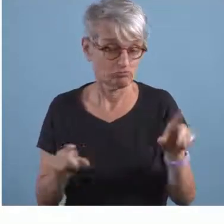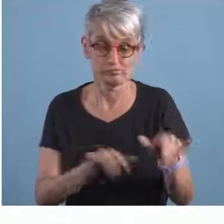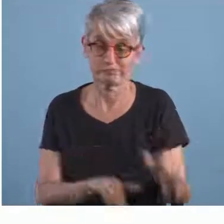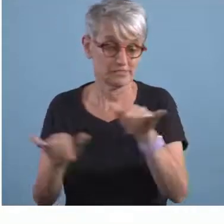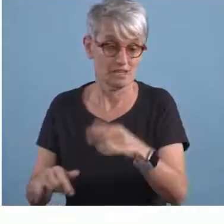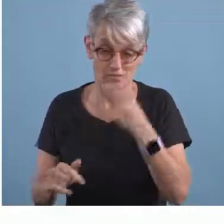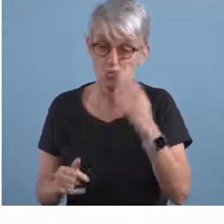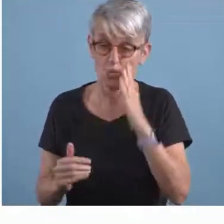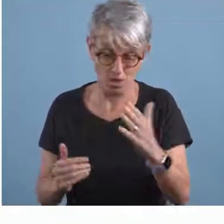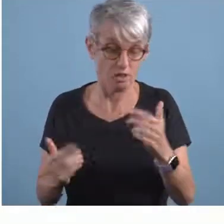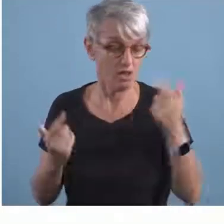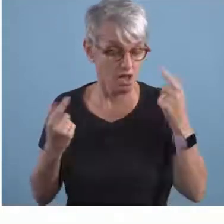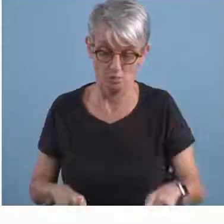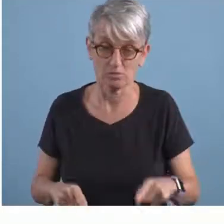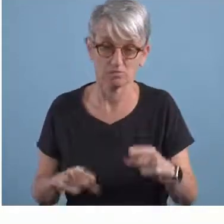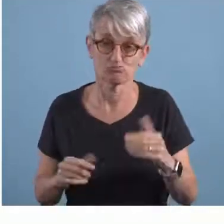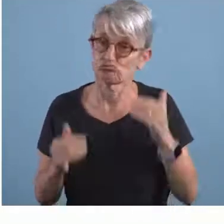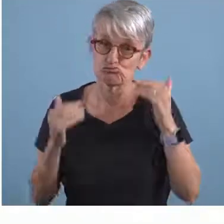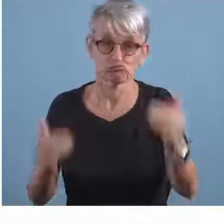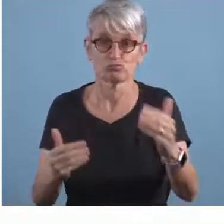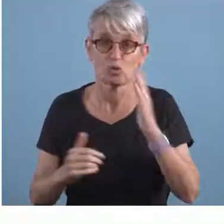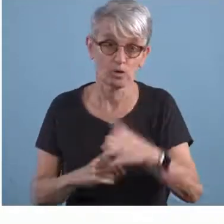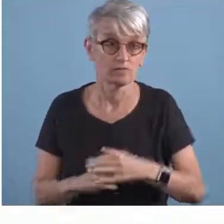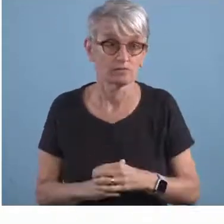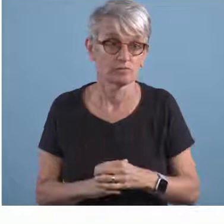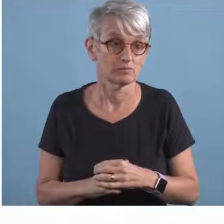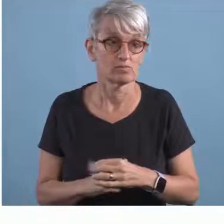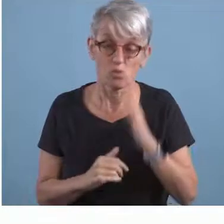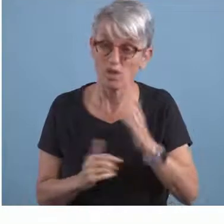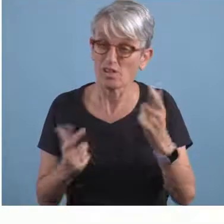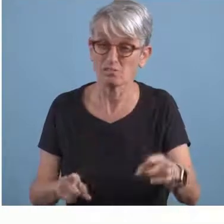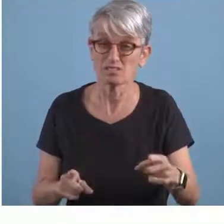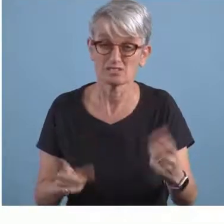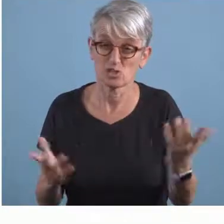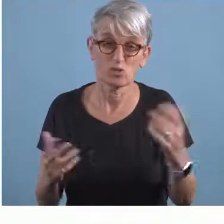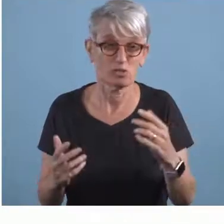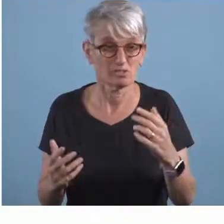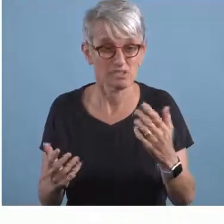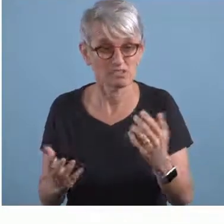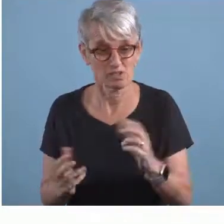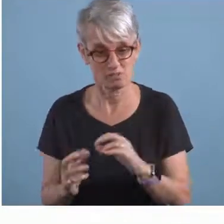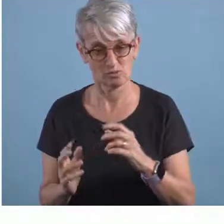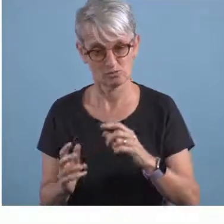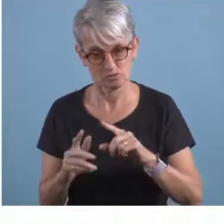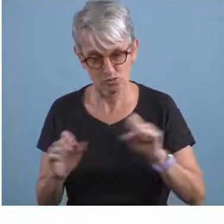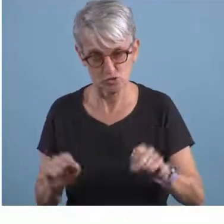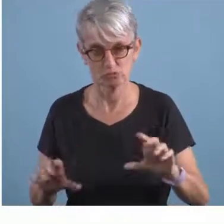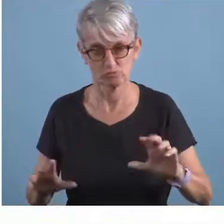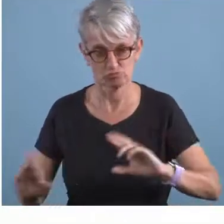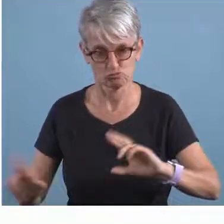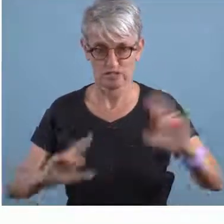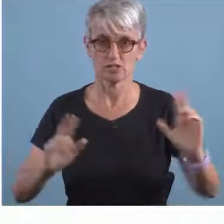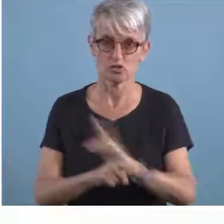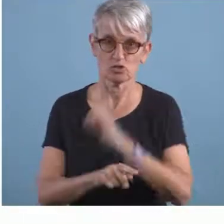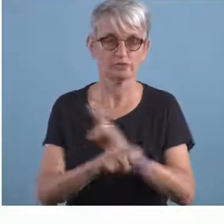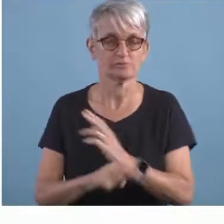said is what Tucker here said 7 years ago. It's probably going to happen anyway, so let's get ready. Next slide.